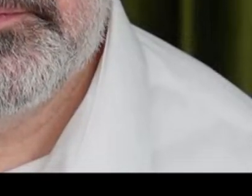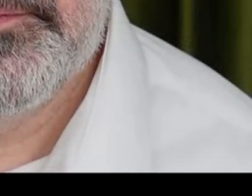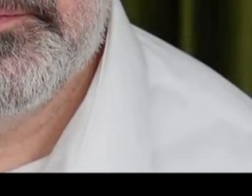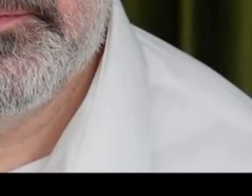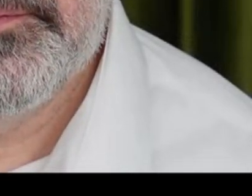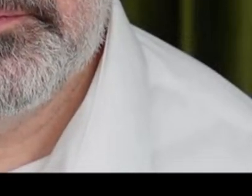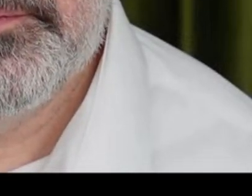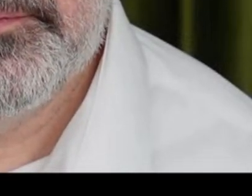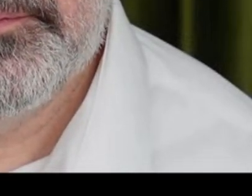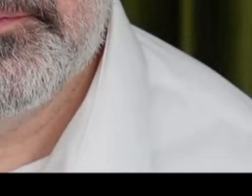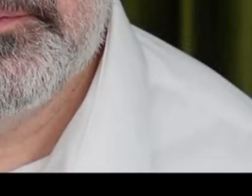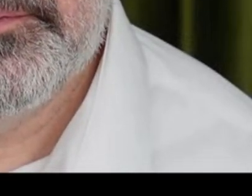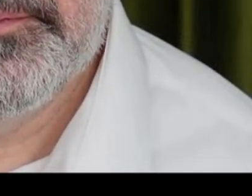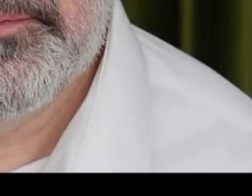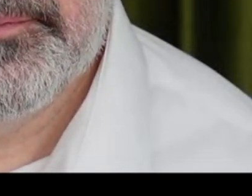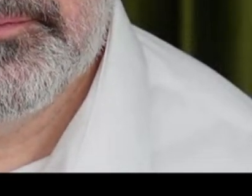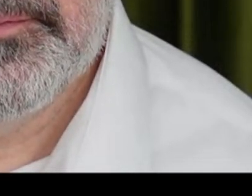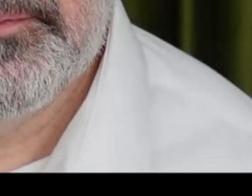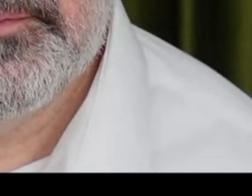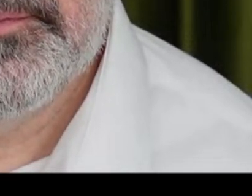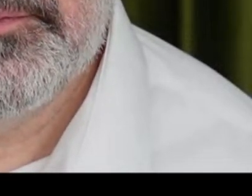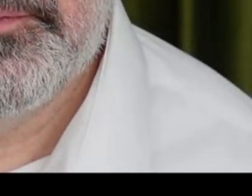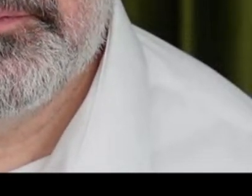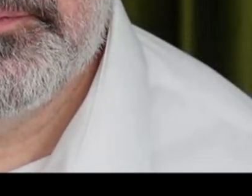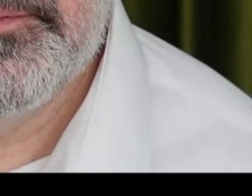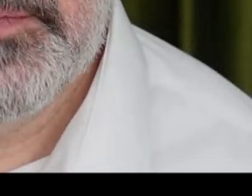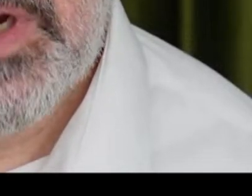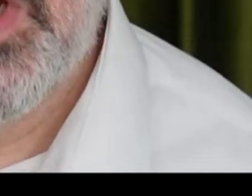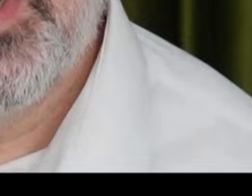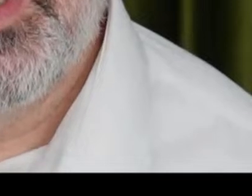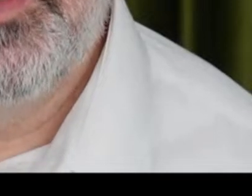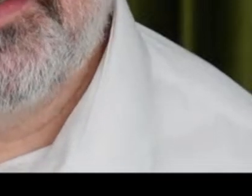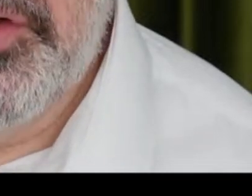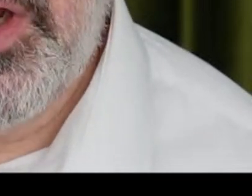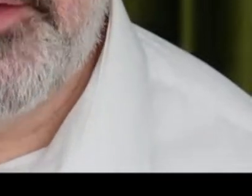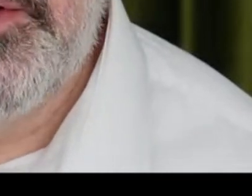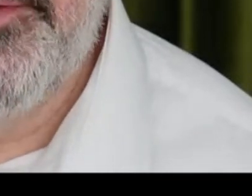I will say that it's now good afternoon from me.